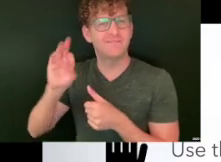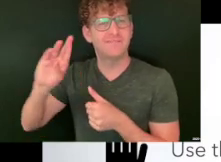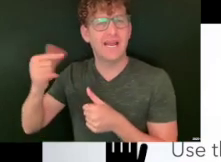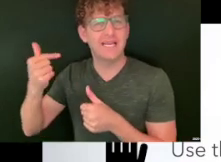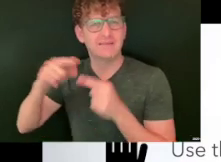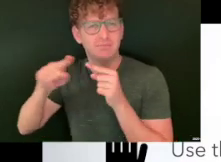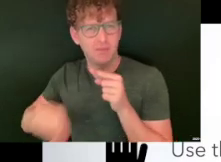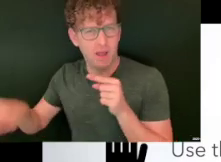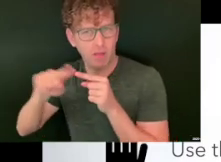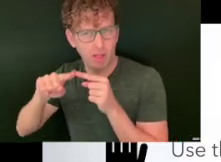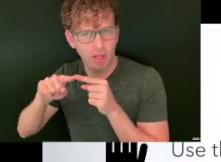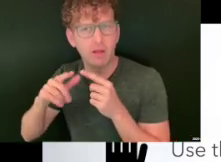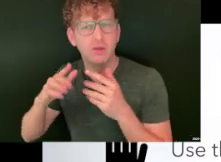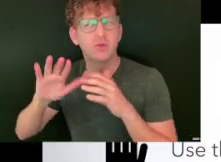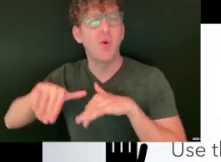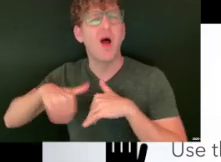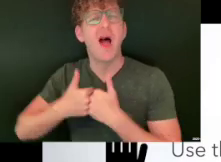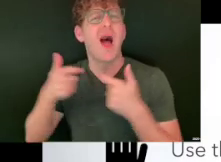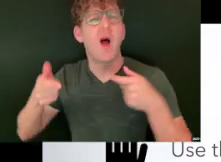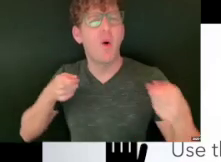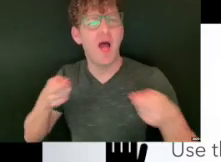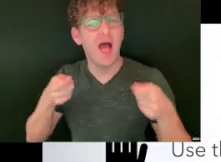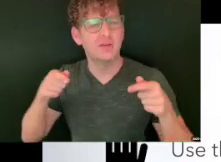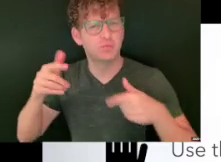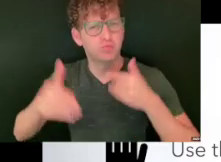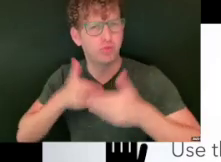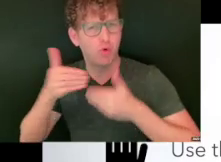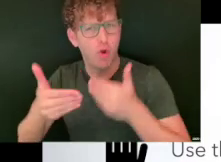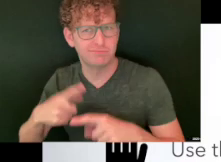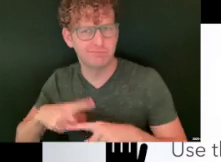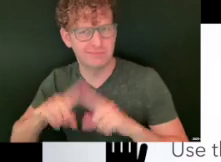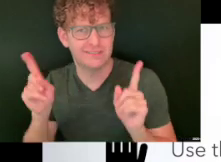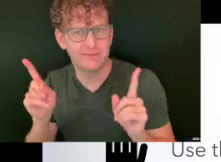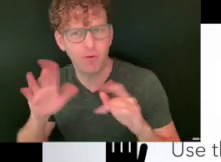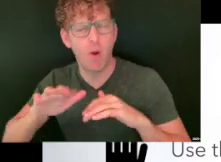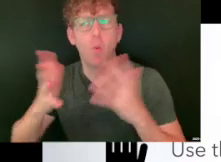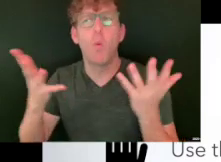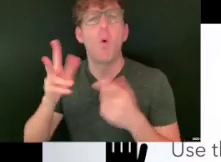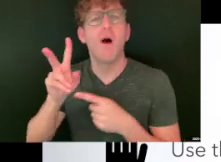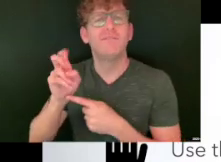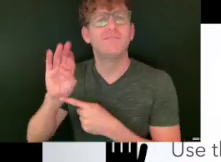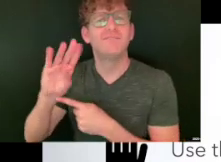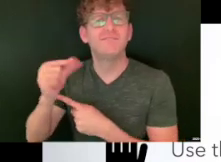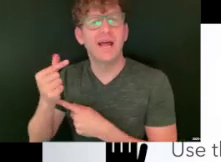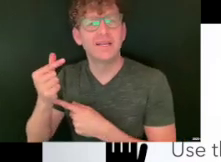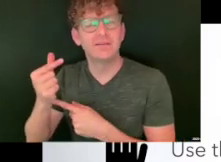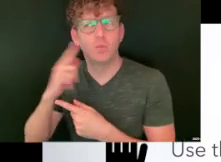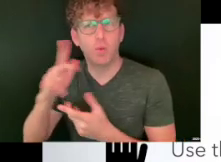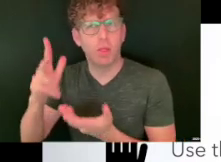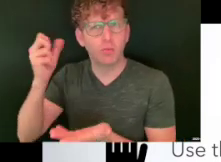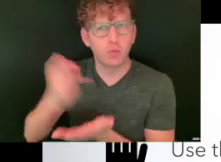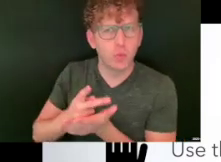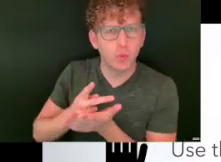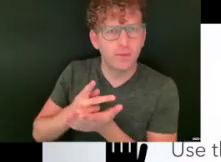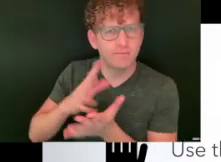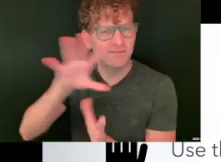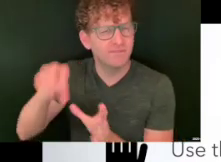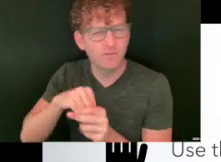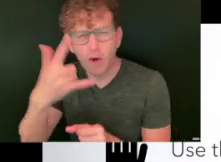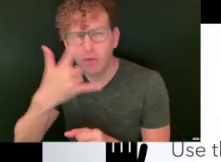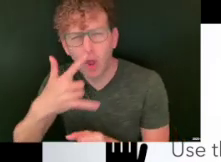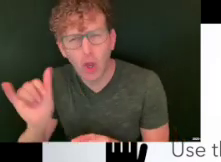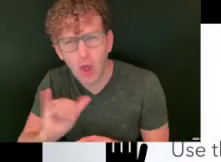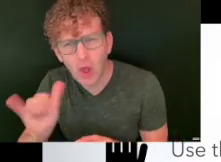team also, we do pull a broad team of staff together to